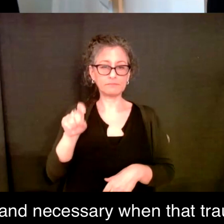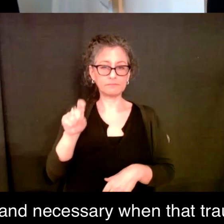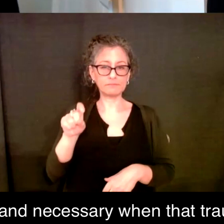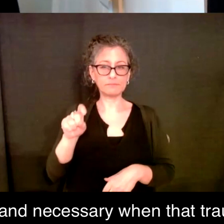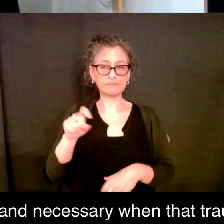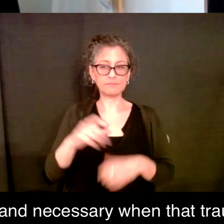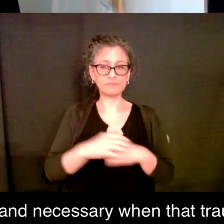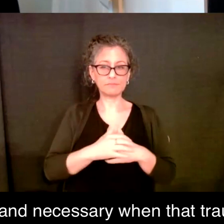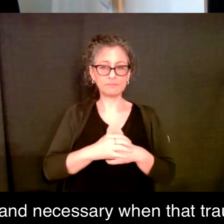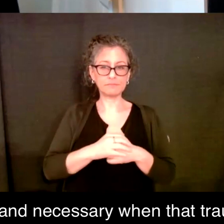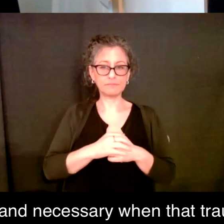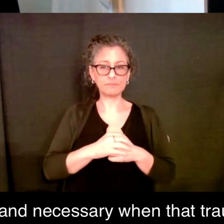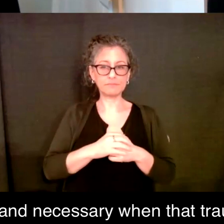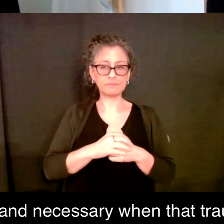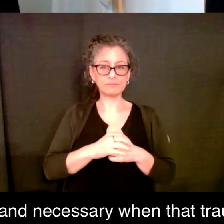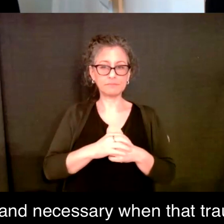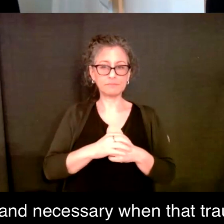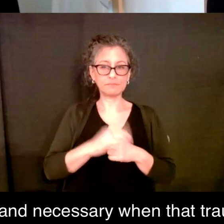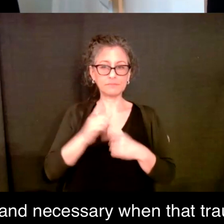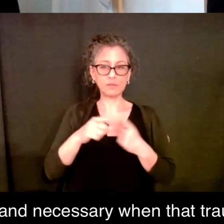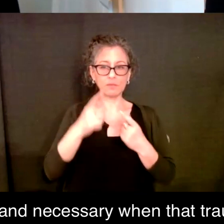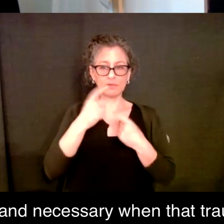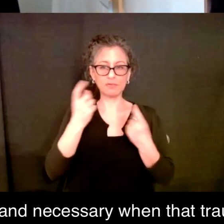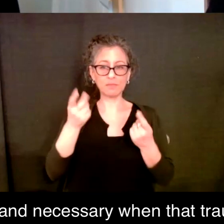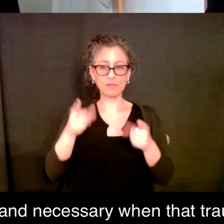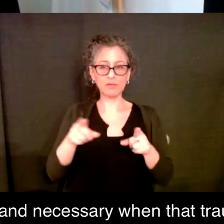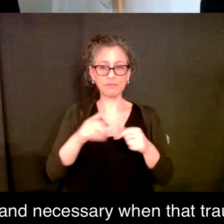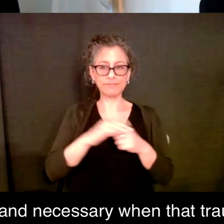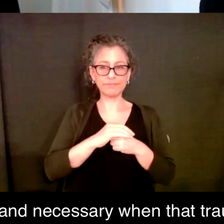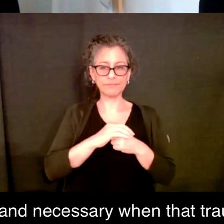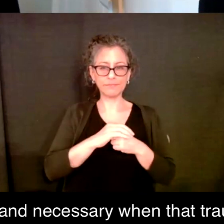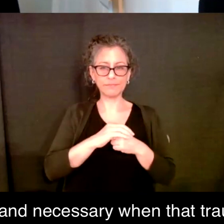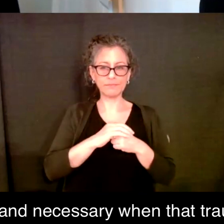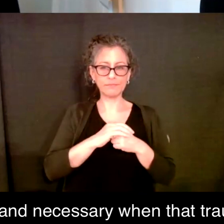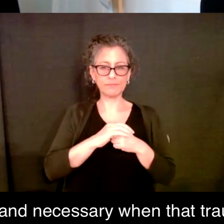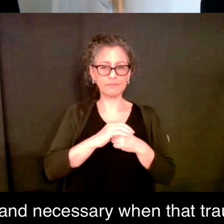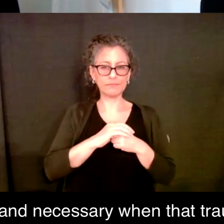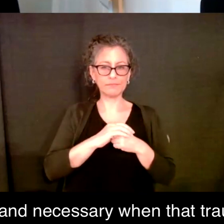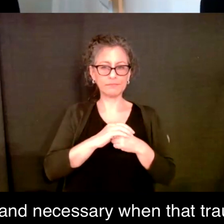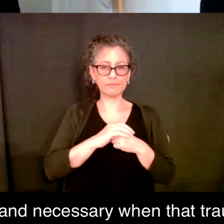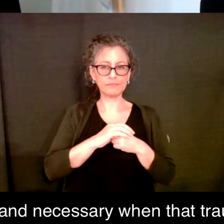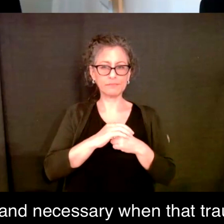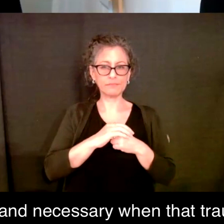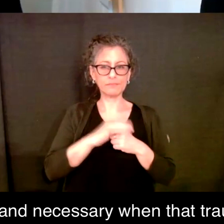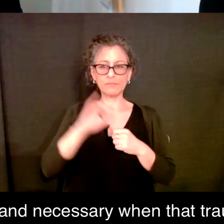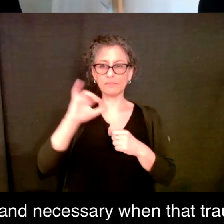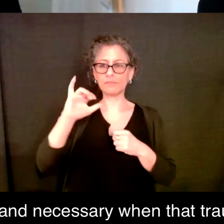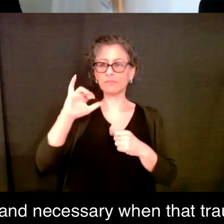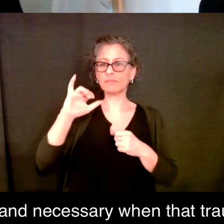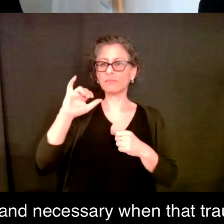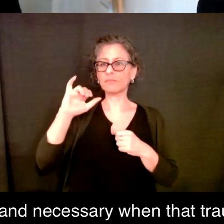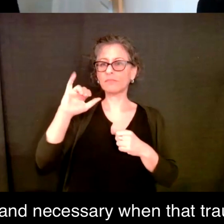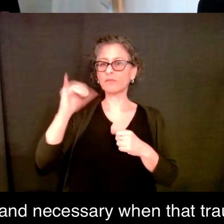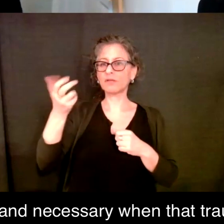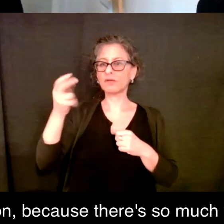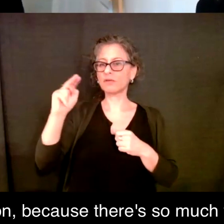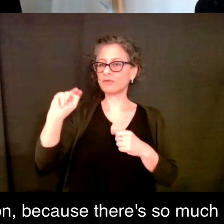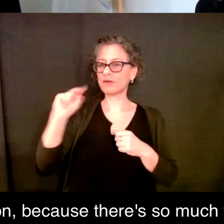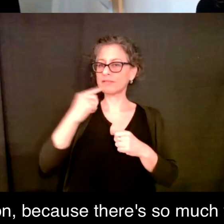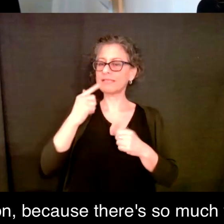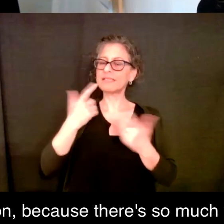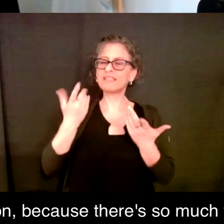necessary when that trauma occurs. And for me, this is really just, let's begin